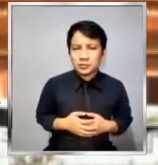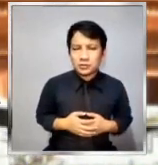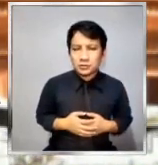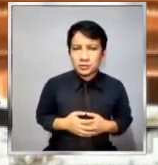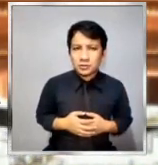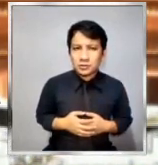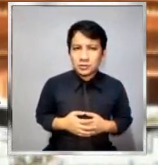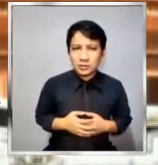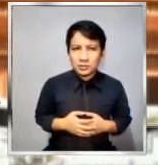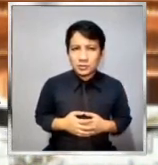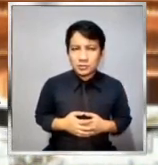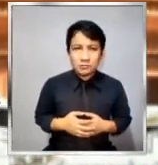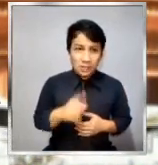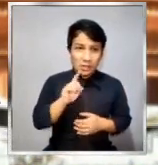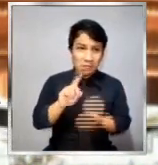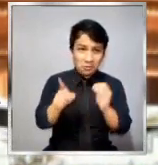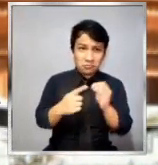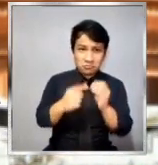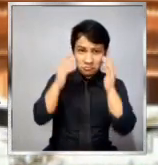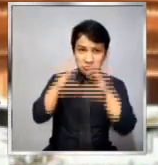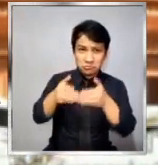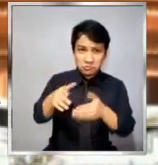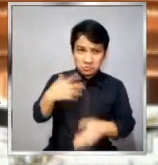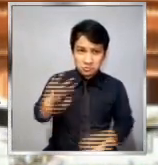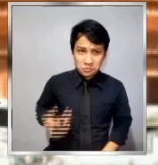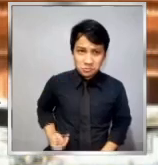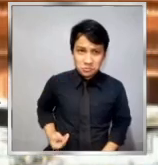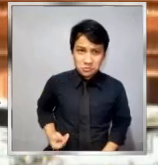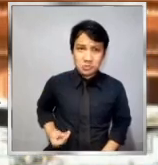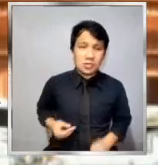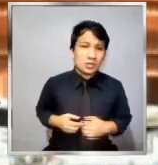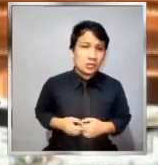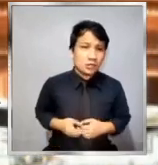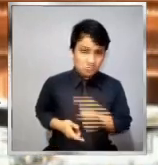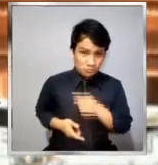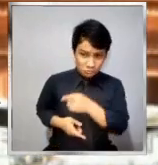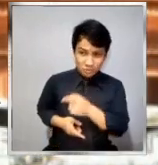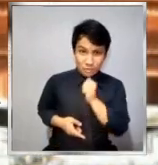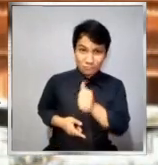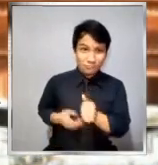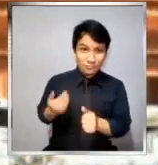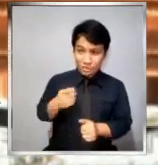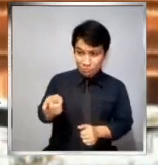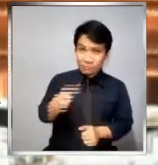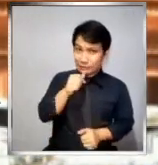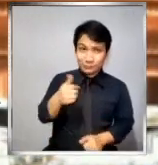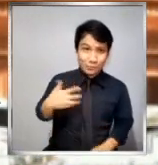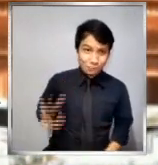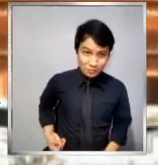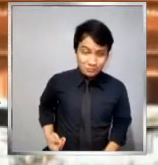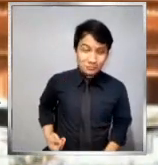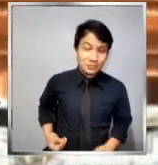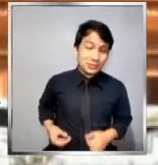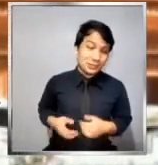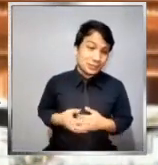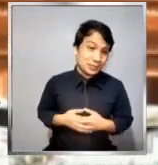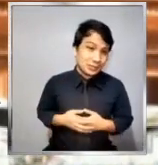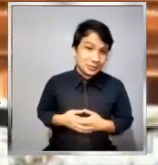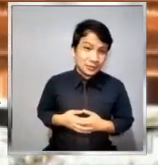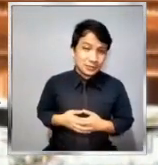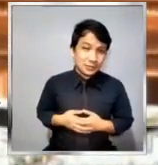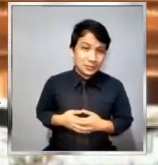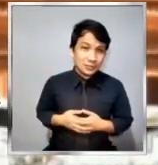corruption. Pero kung hindi ka corrupt, wala ka namang when you do not have